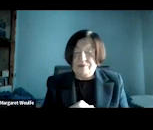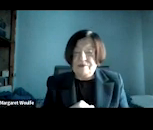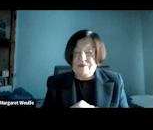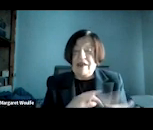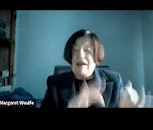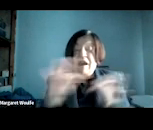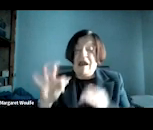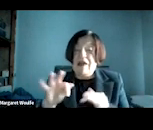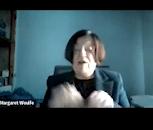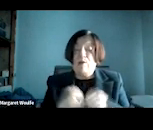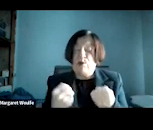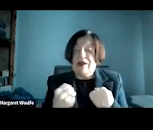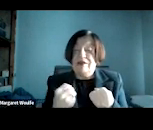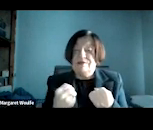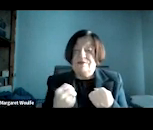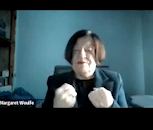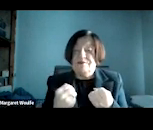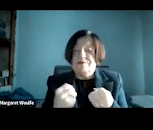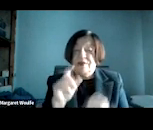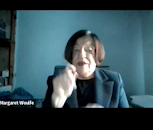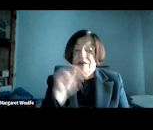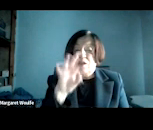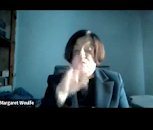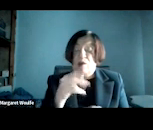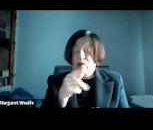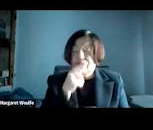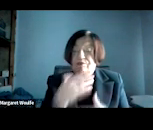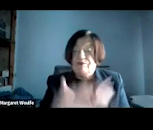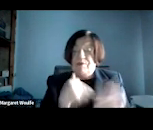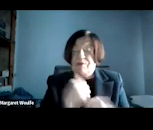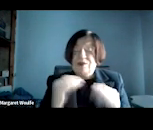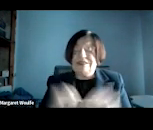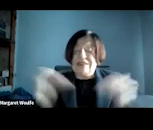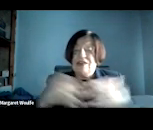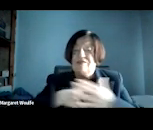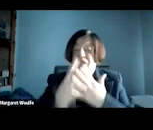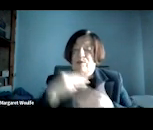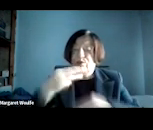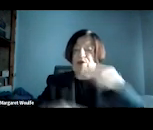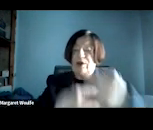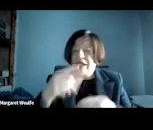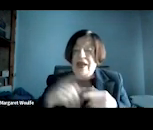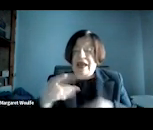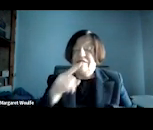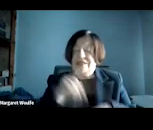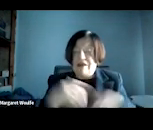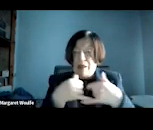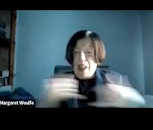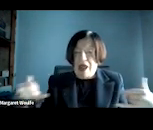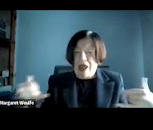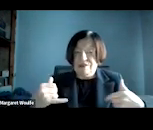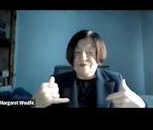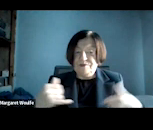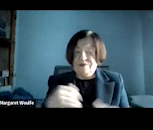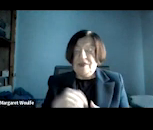After the comfort break, Tom Gray will talk about standards development process and the timelines. And